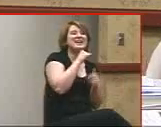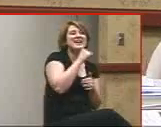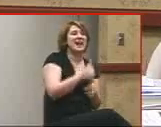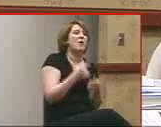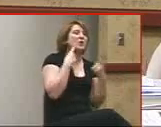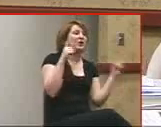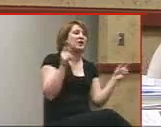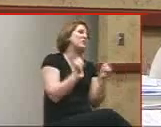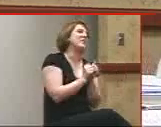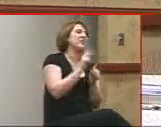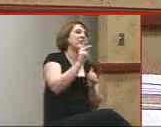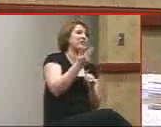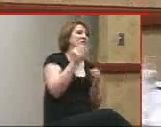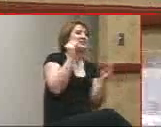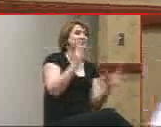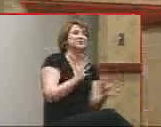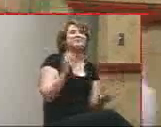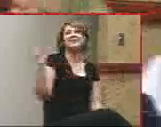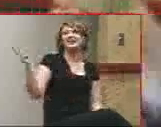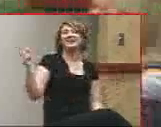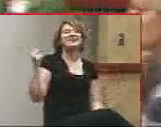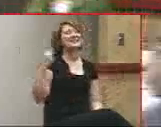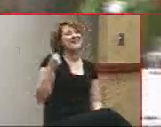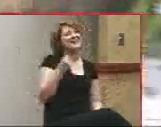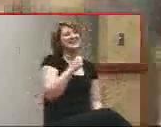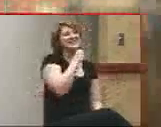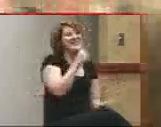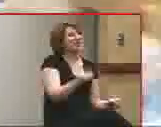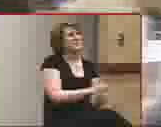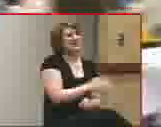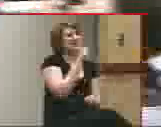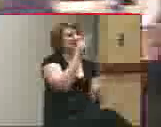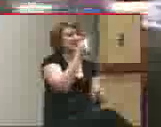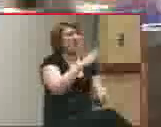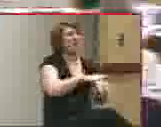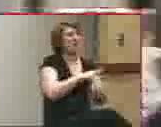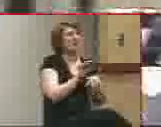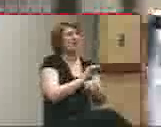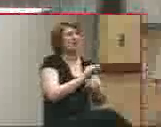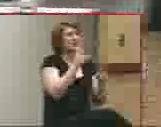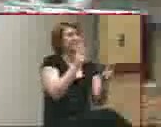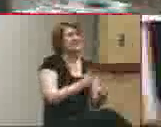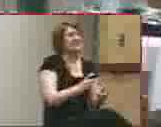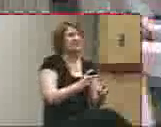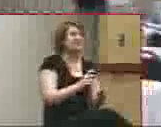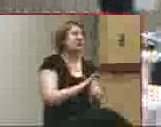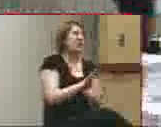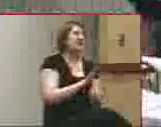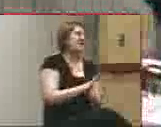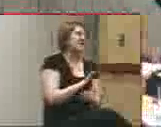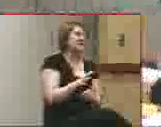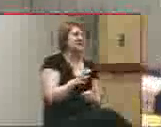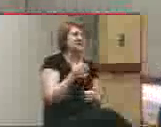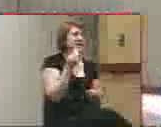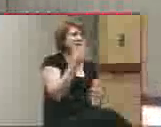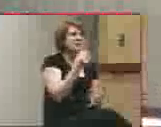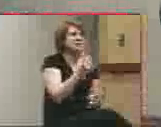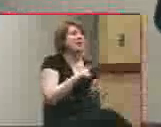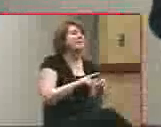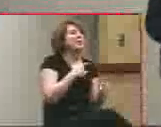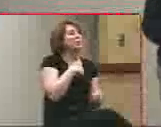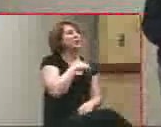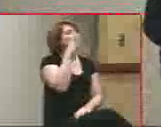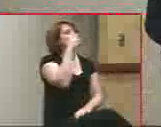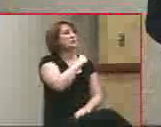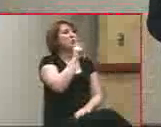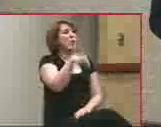teacher. Right, and it's incomplete information on our functional assessment, and we don't have enough information. But let's assume that we figured out it's